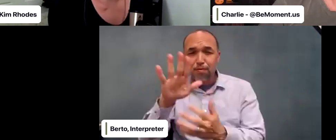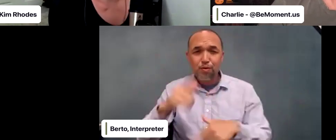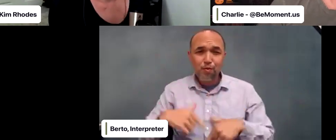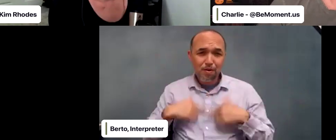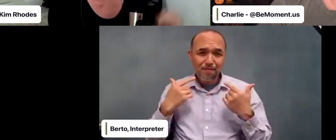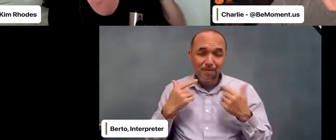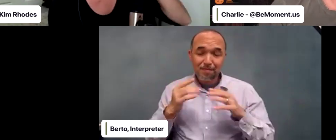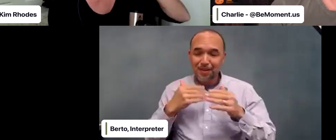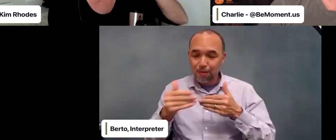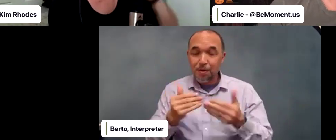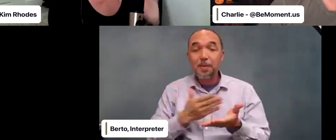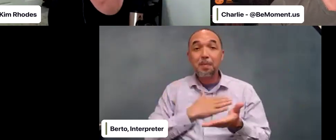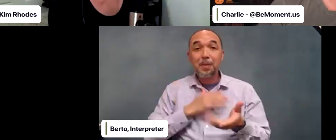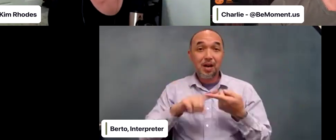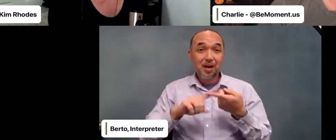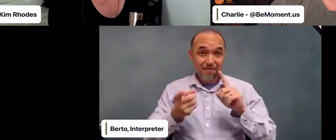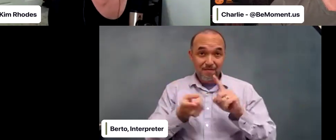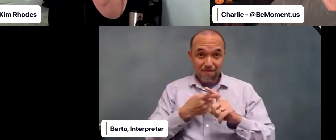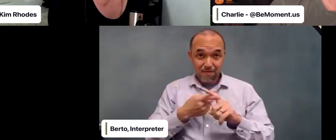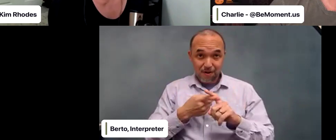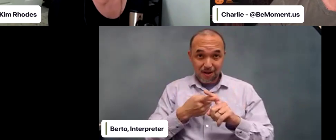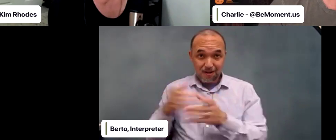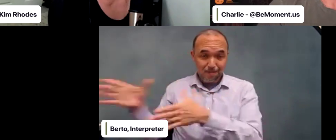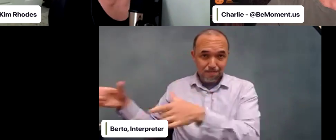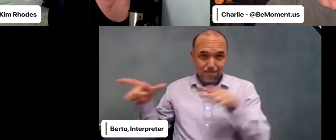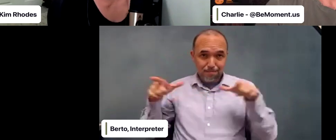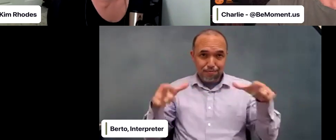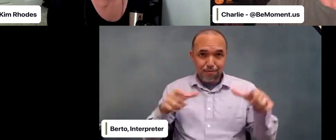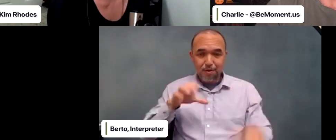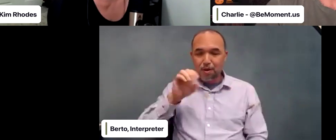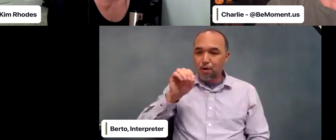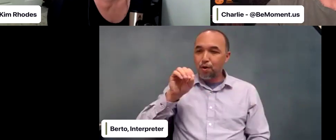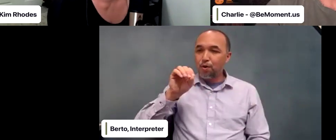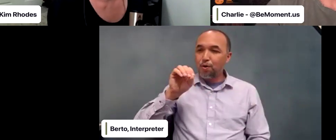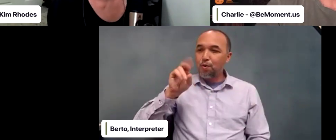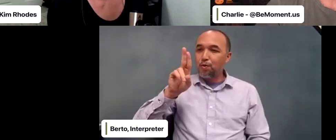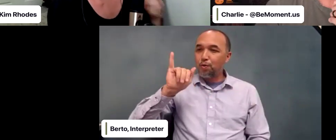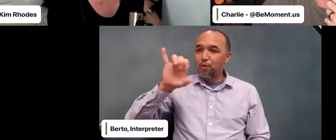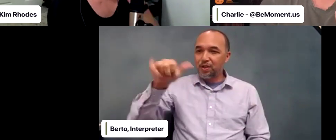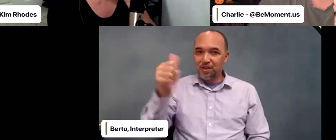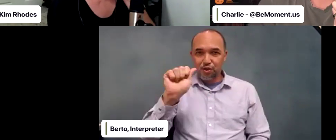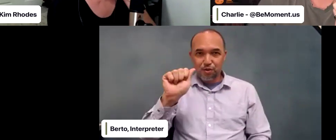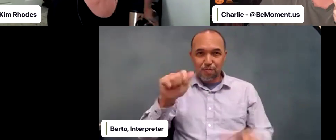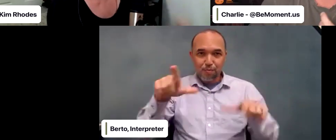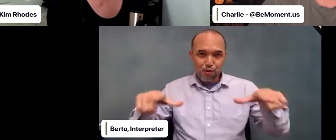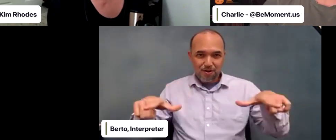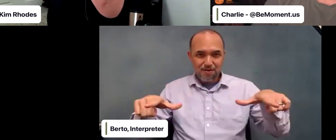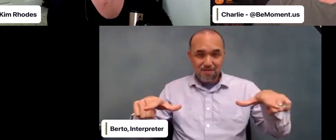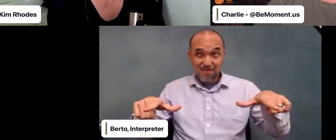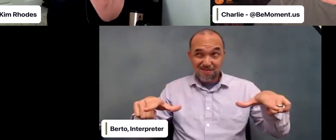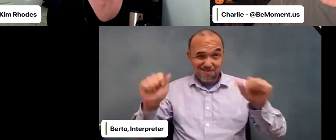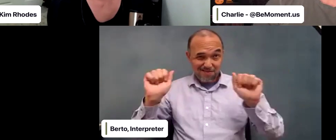Ouija board. Now, do I believe that Hasbro has the power to talk to the dead? I don't know. Like, I personally think